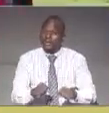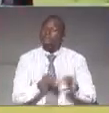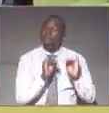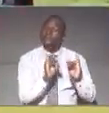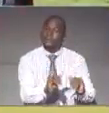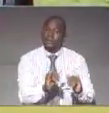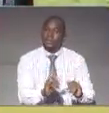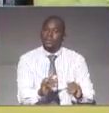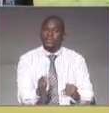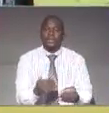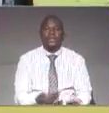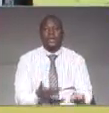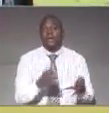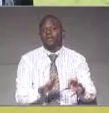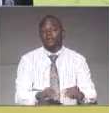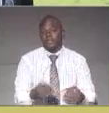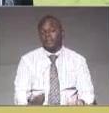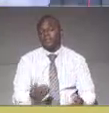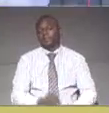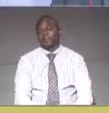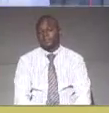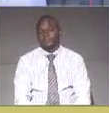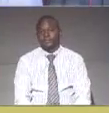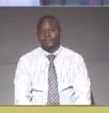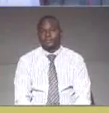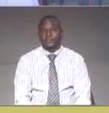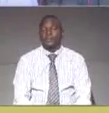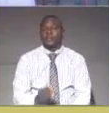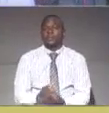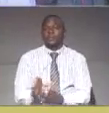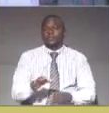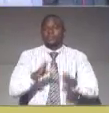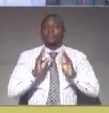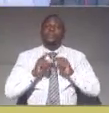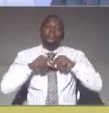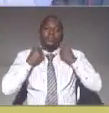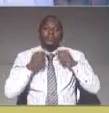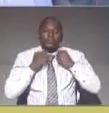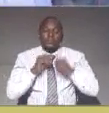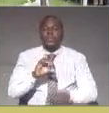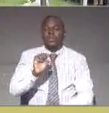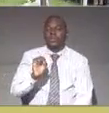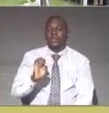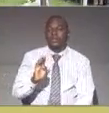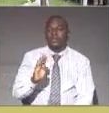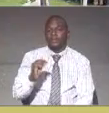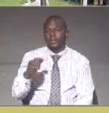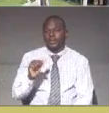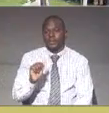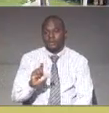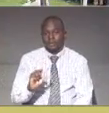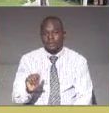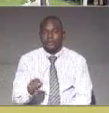basigalewo nga tewali akoze eki afudde. Right Reverend James William Sebagala from Mukono